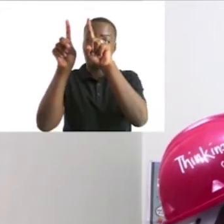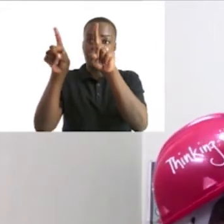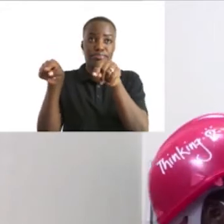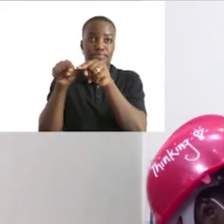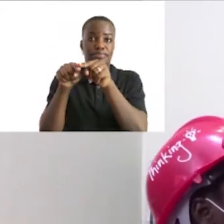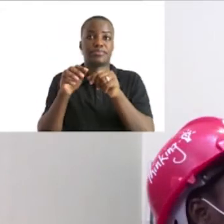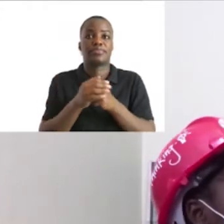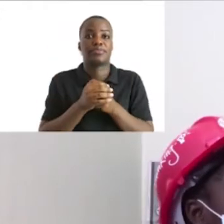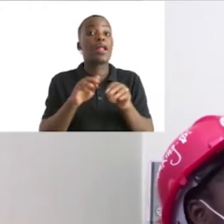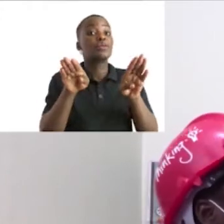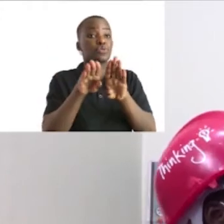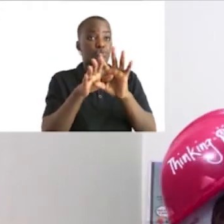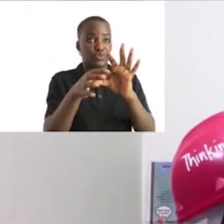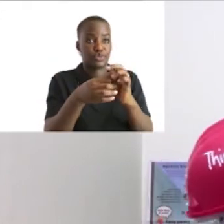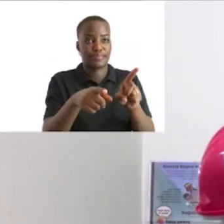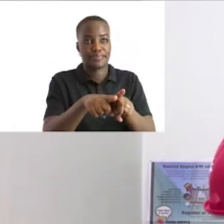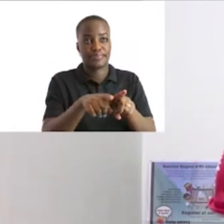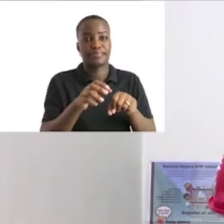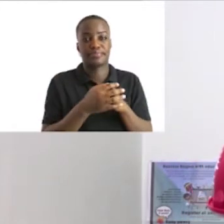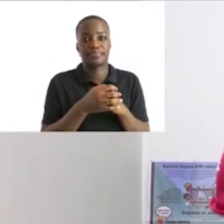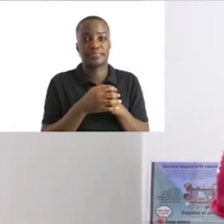And I also want you to do it at home.